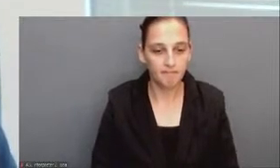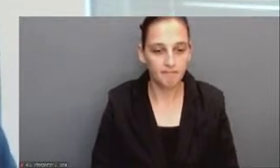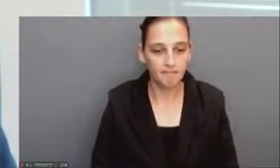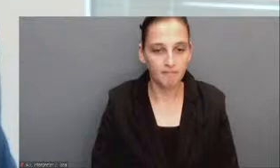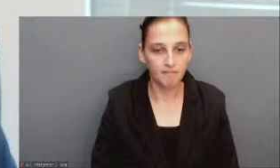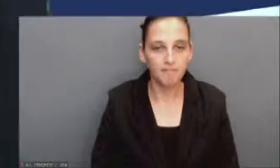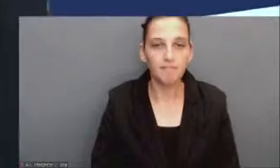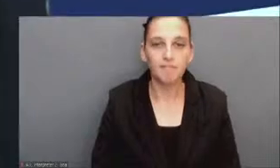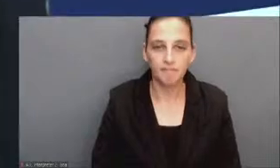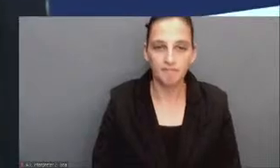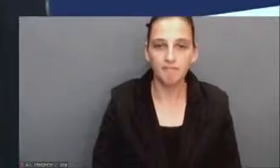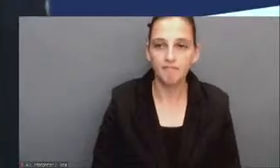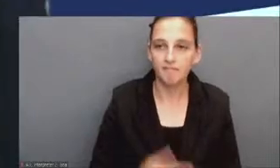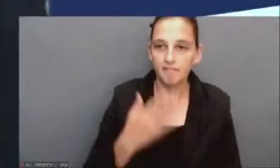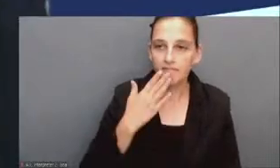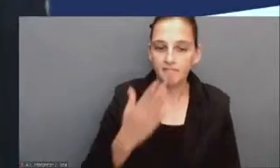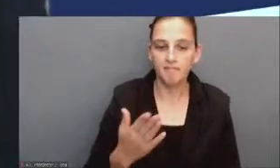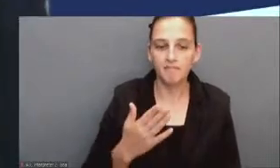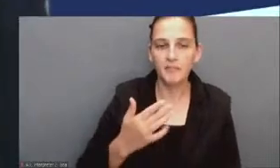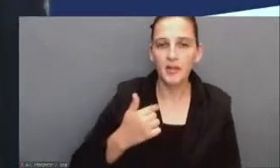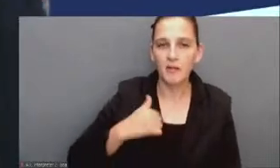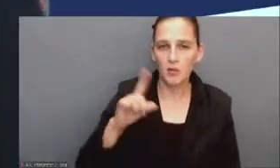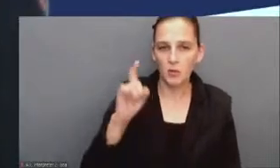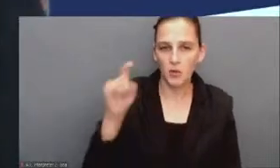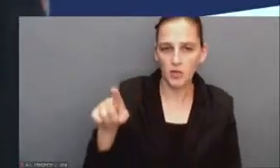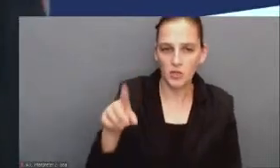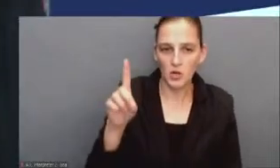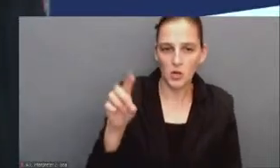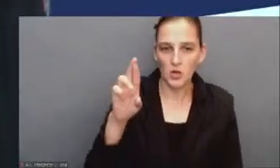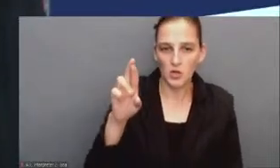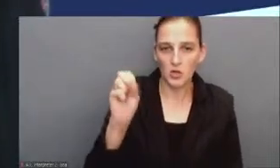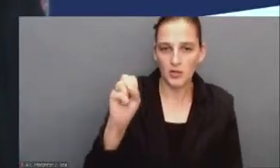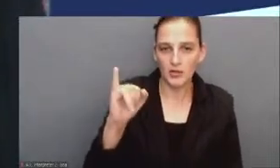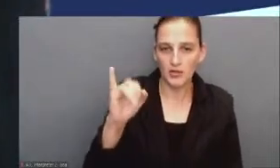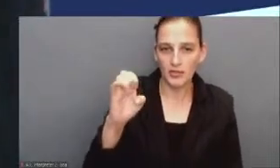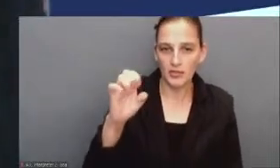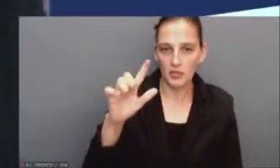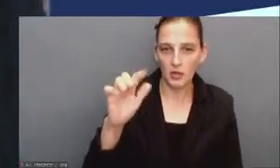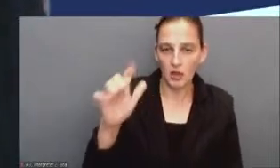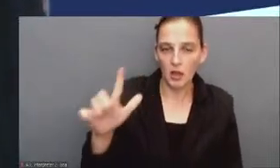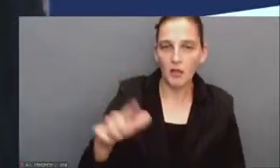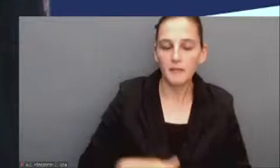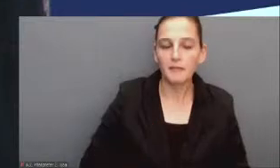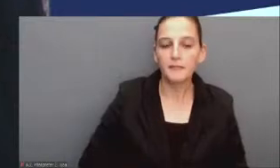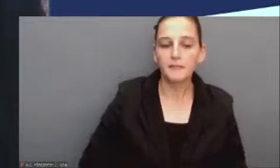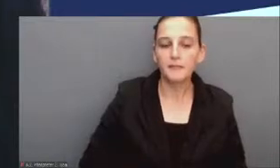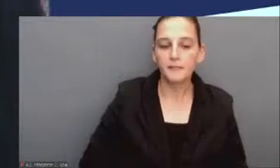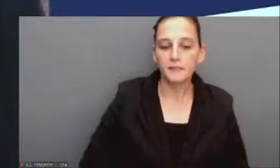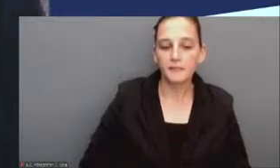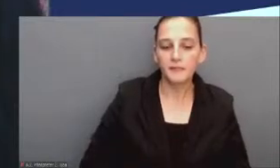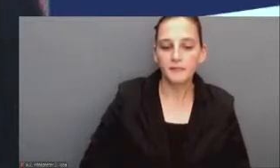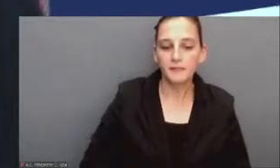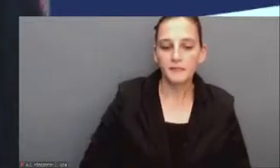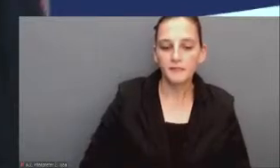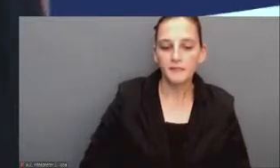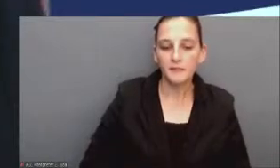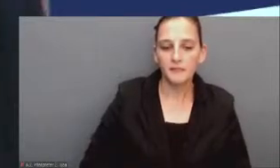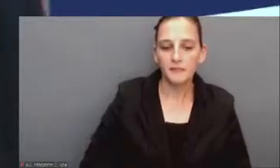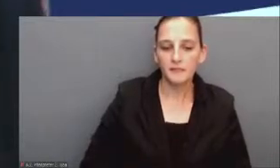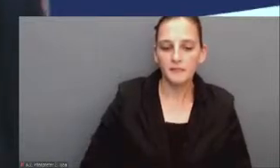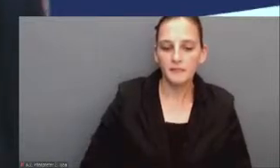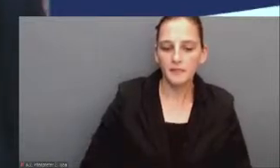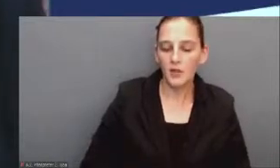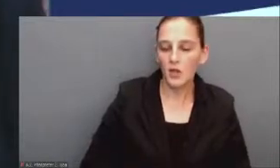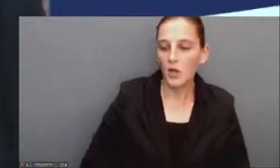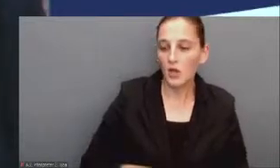Thank you. I have one question for you, Dr. Siegel. I wanted to perhaps have you talk more. You